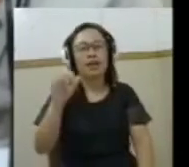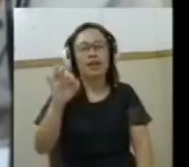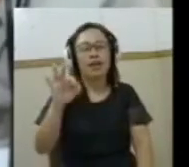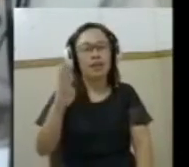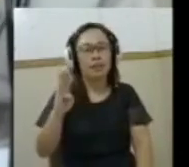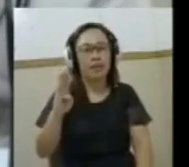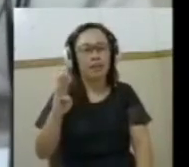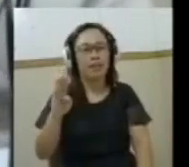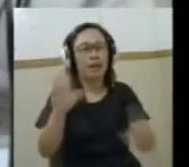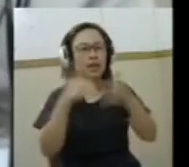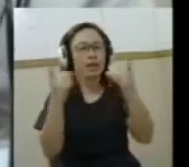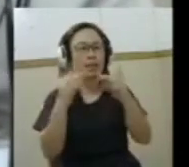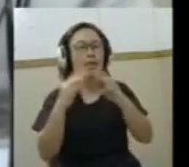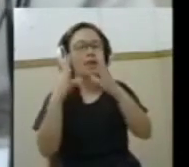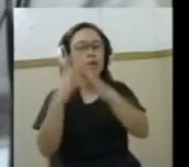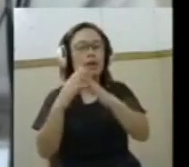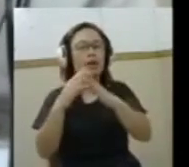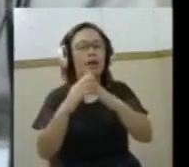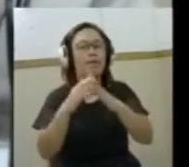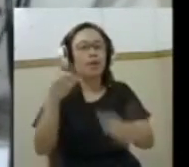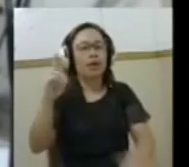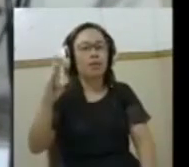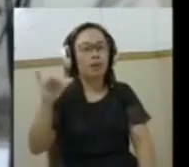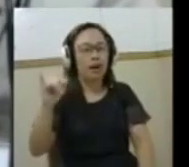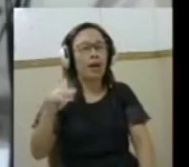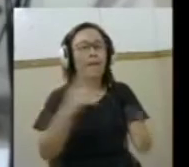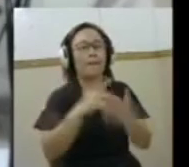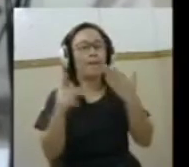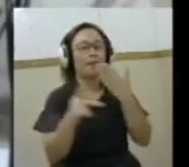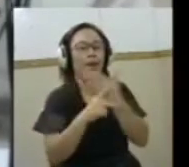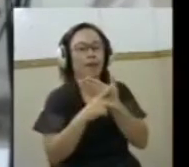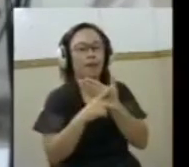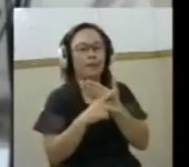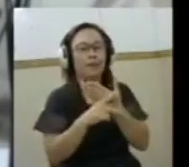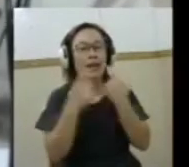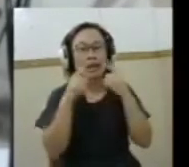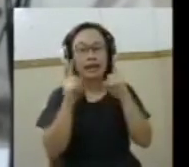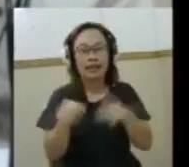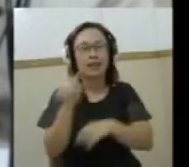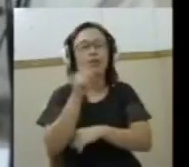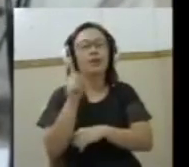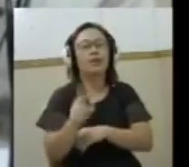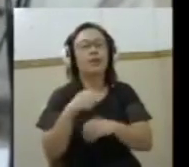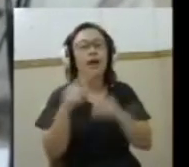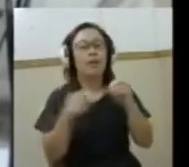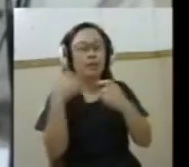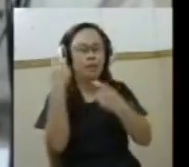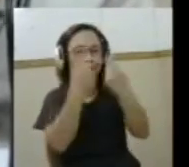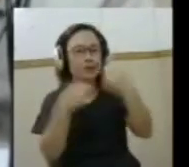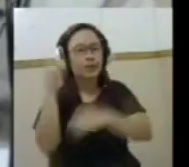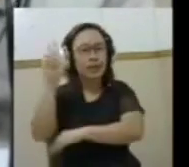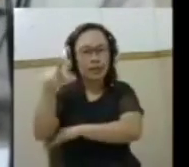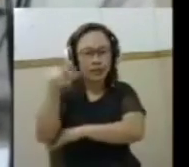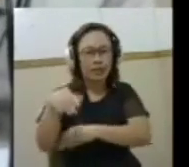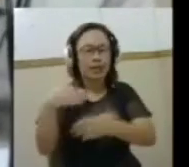is DepEd Malaybalay RBI Program. We will answer your questions and or talk about your concerns later before